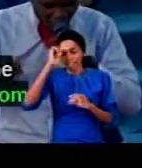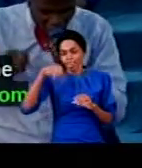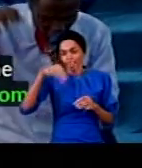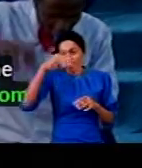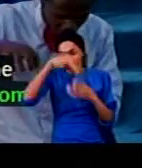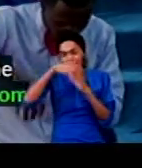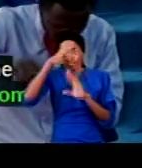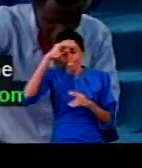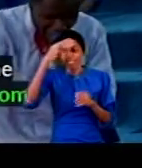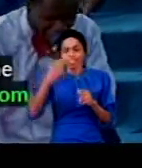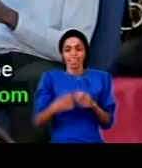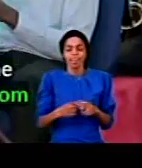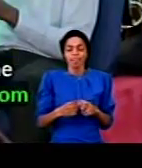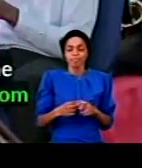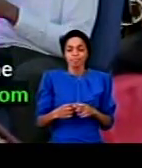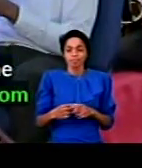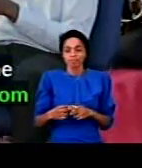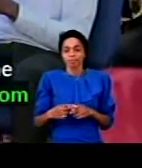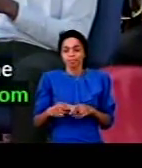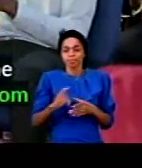Chains are breaking in his name.